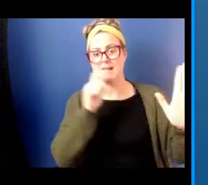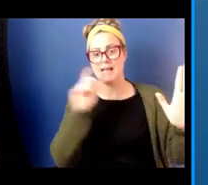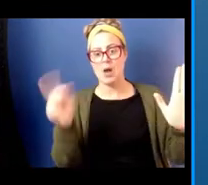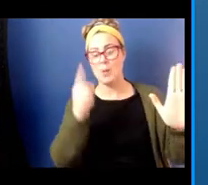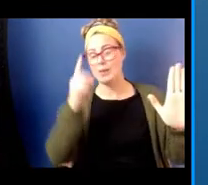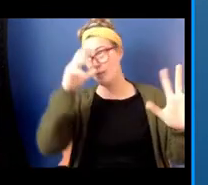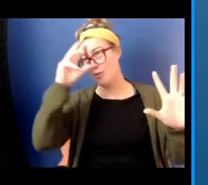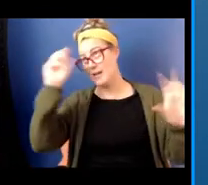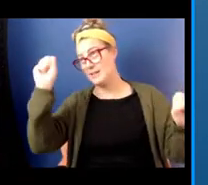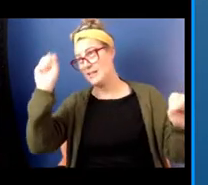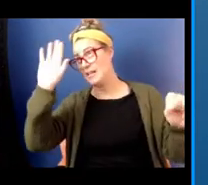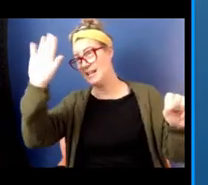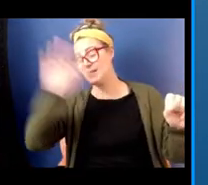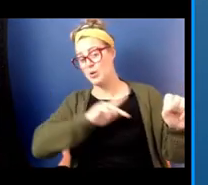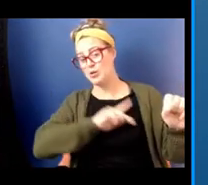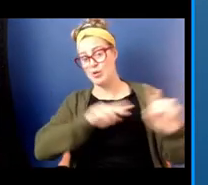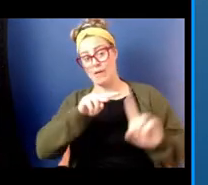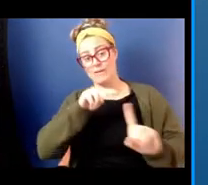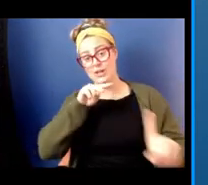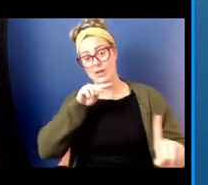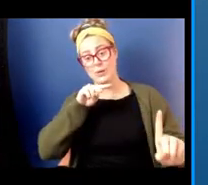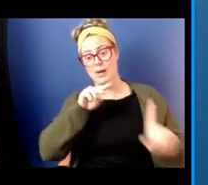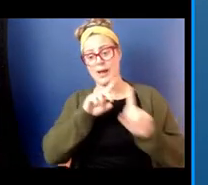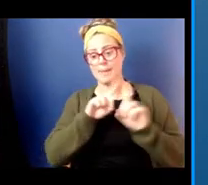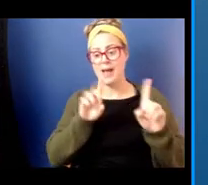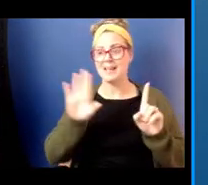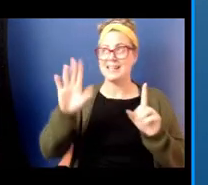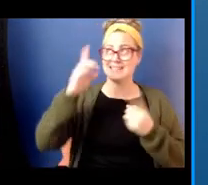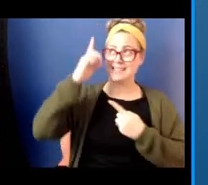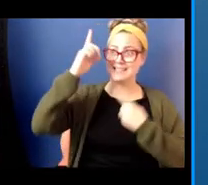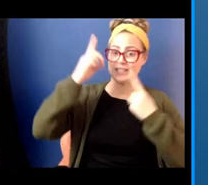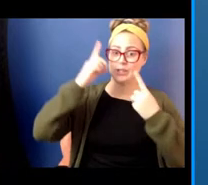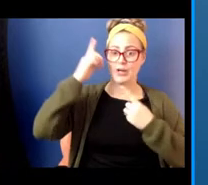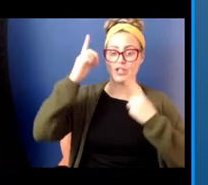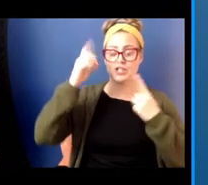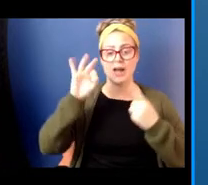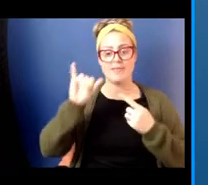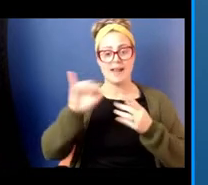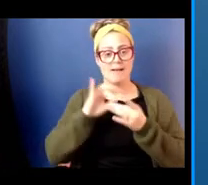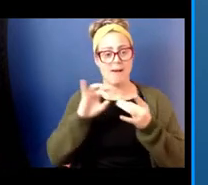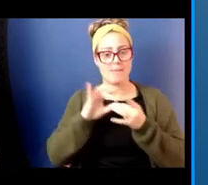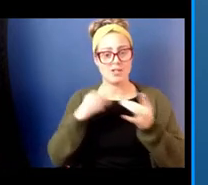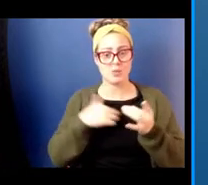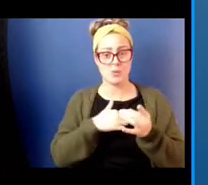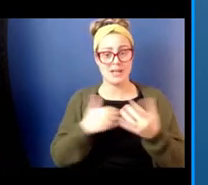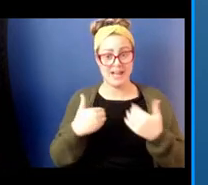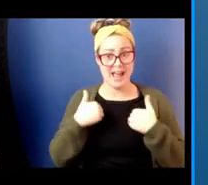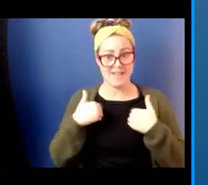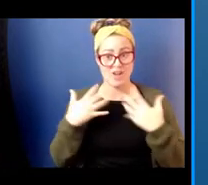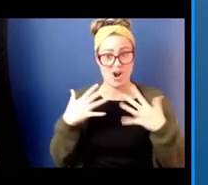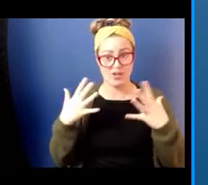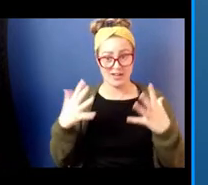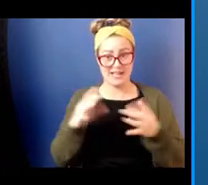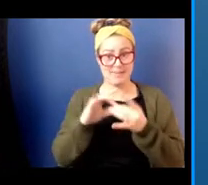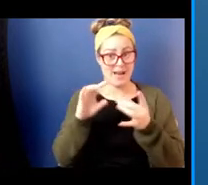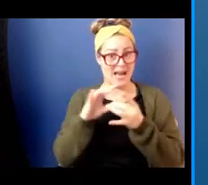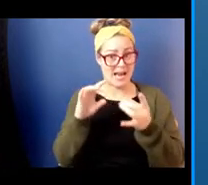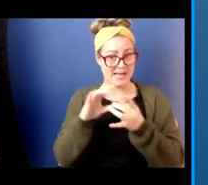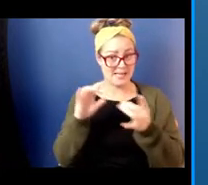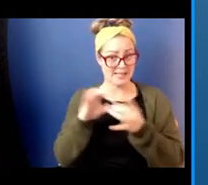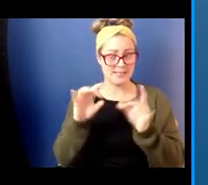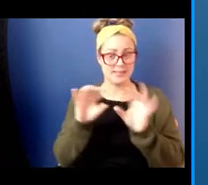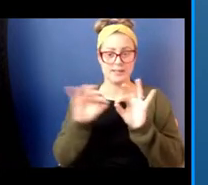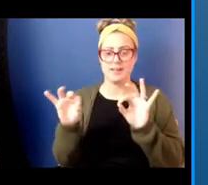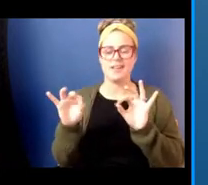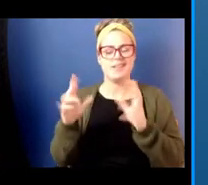views but his consideration of the comments that we have made in the various hearings that the presentations were made